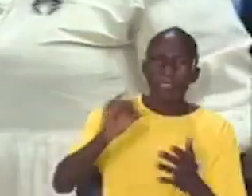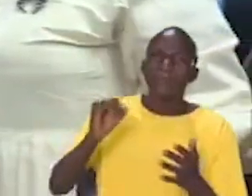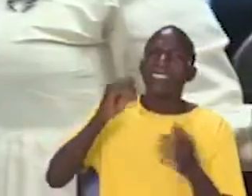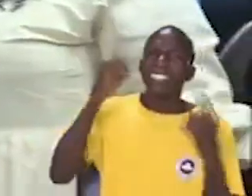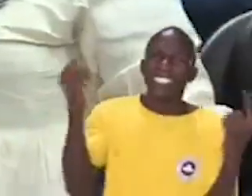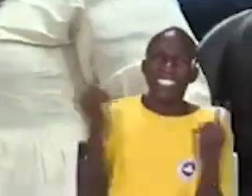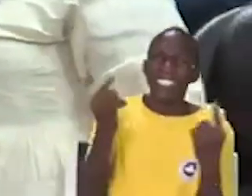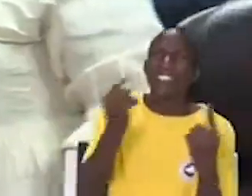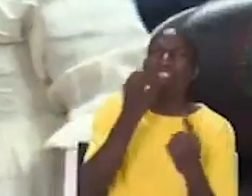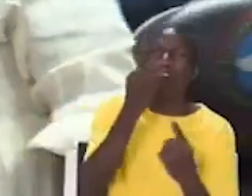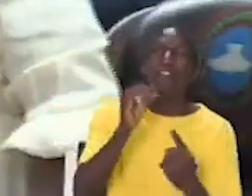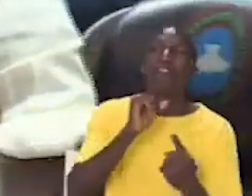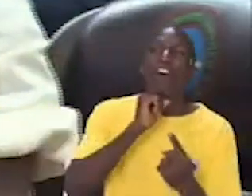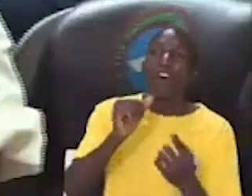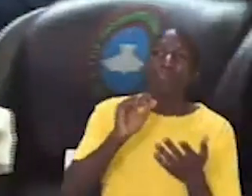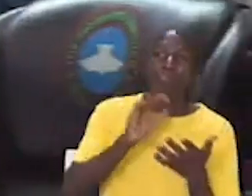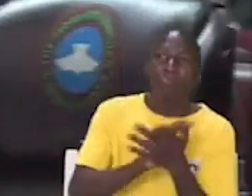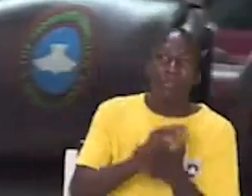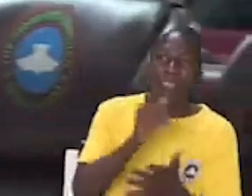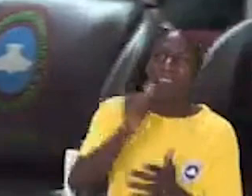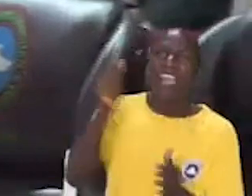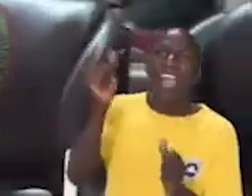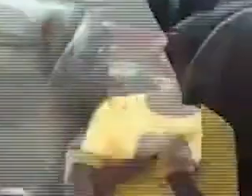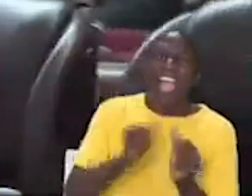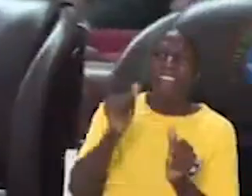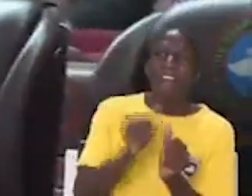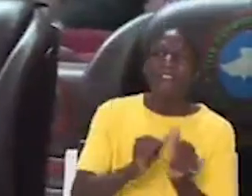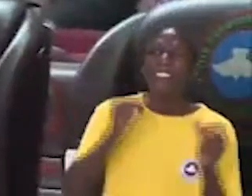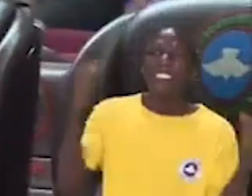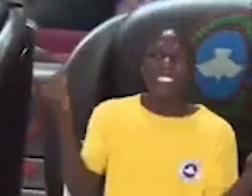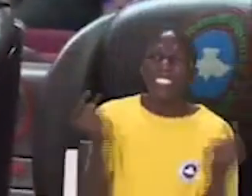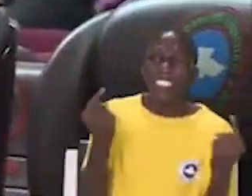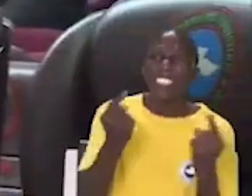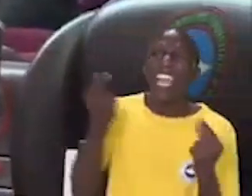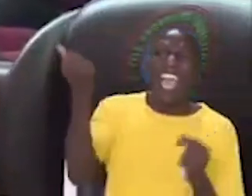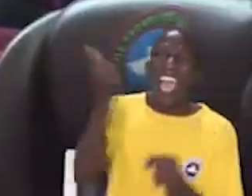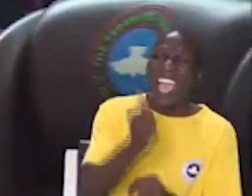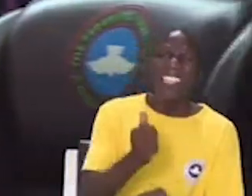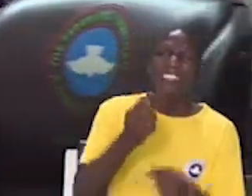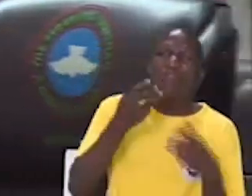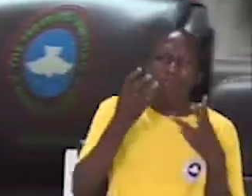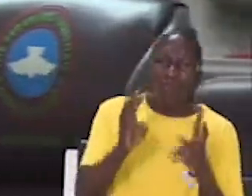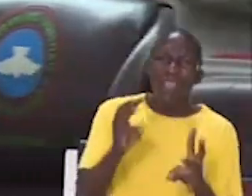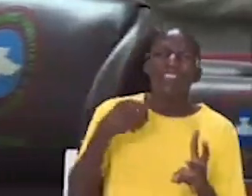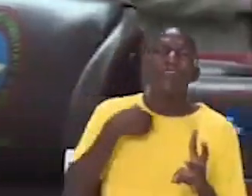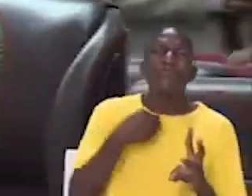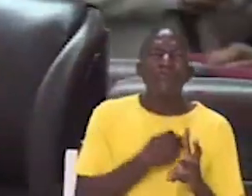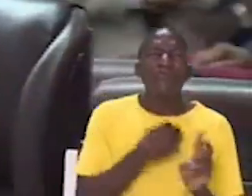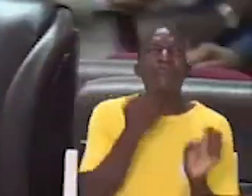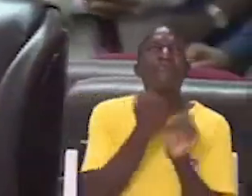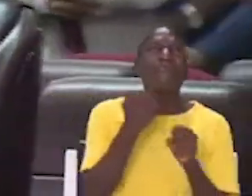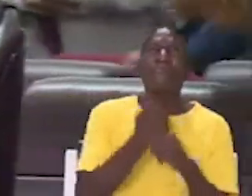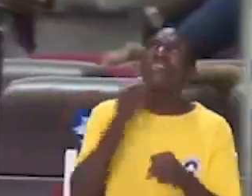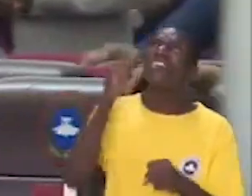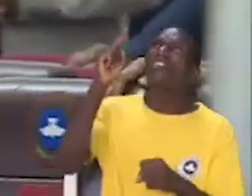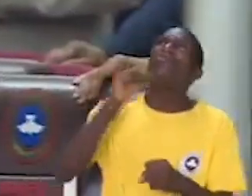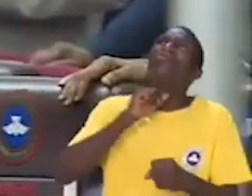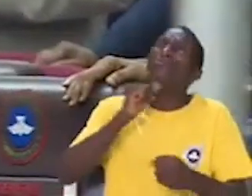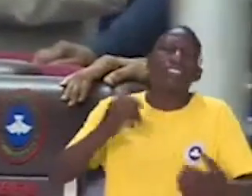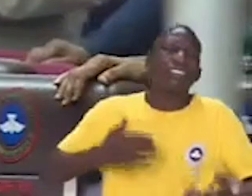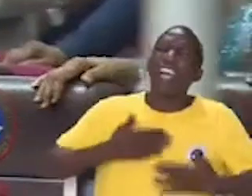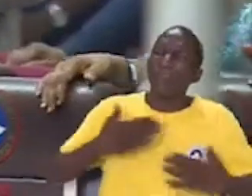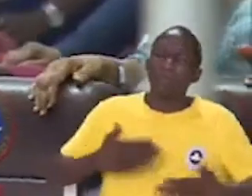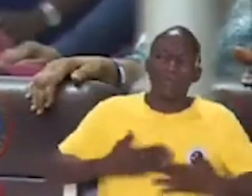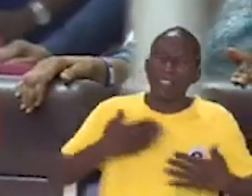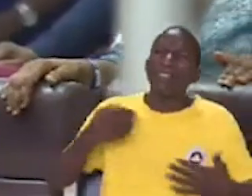the unbelieving. Father, every way that we have made you unhappy, we are the works of your hands, but